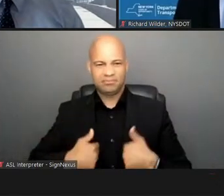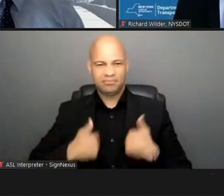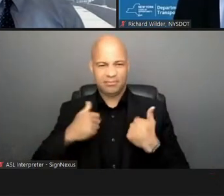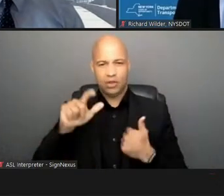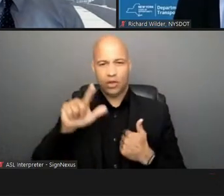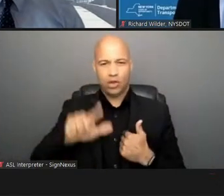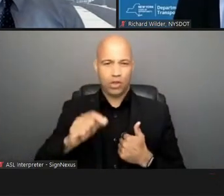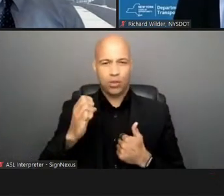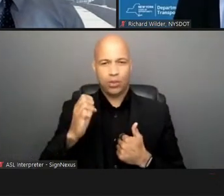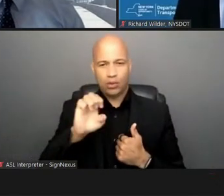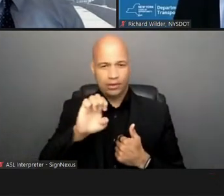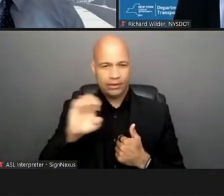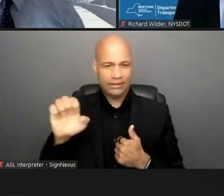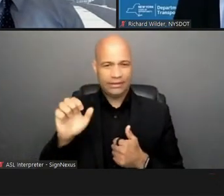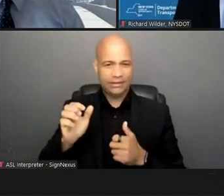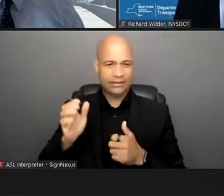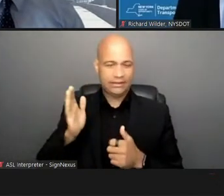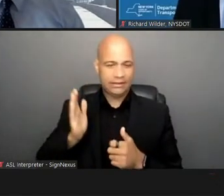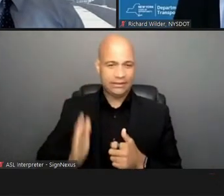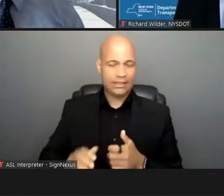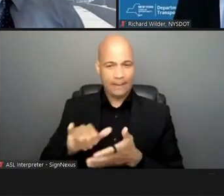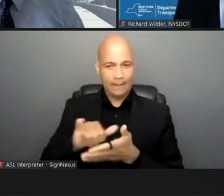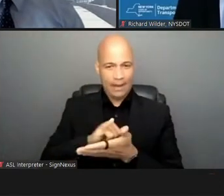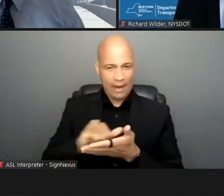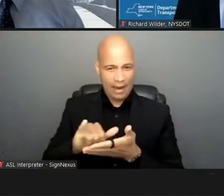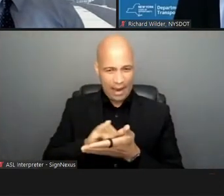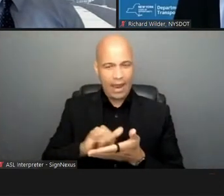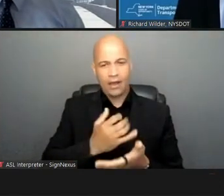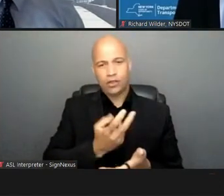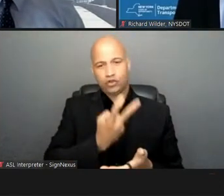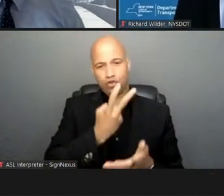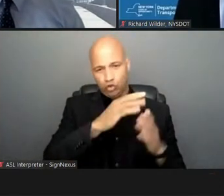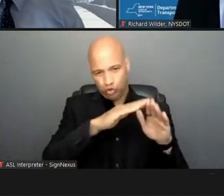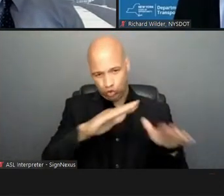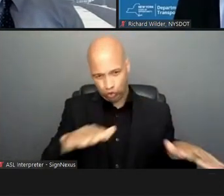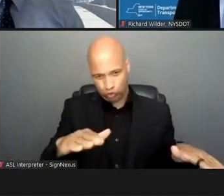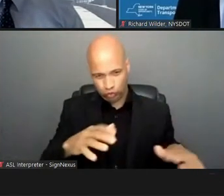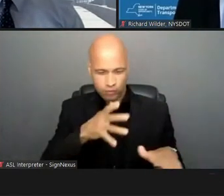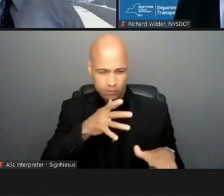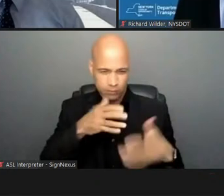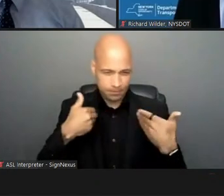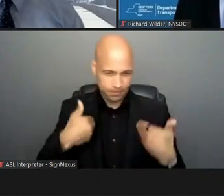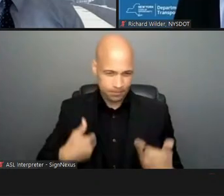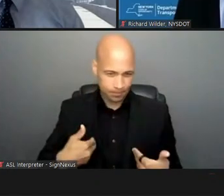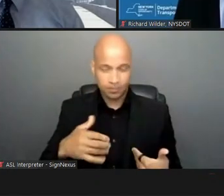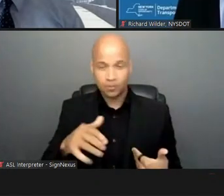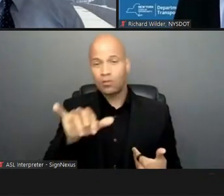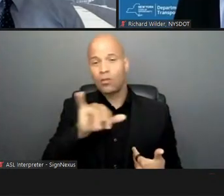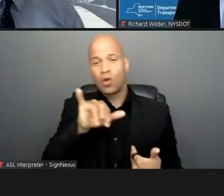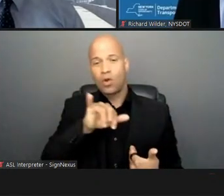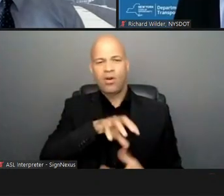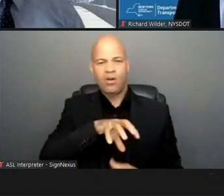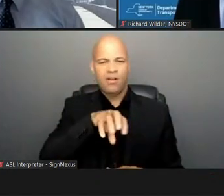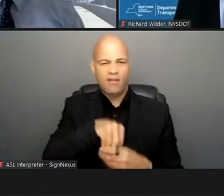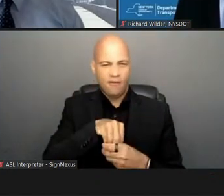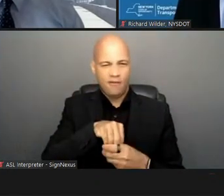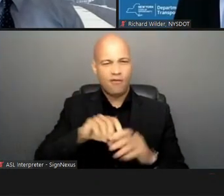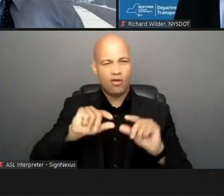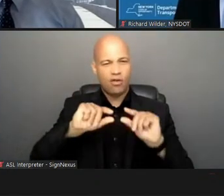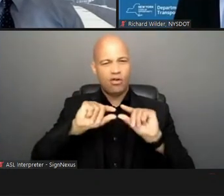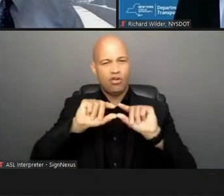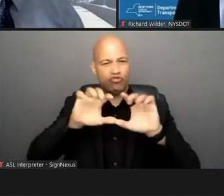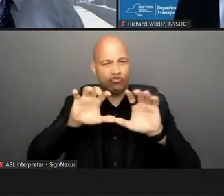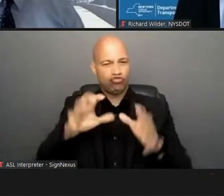I am also a mother of two children and I am part of a commute group that